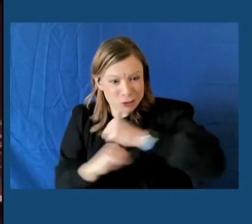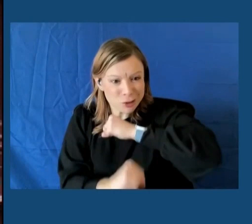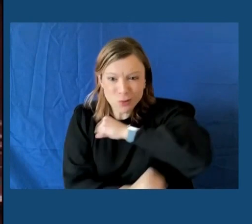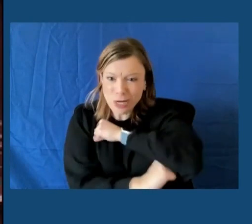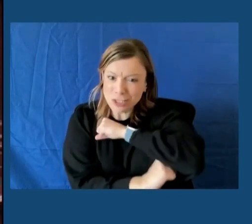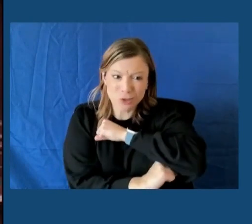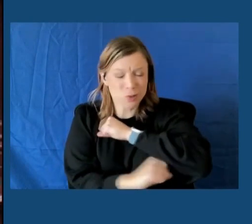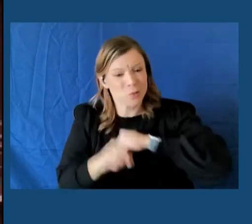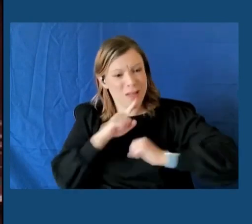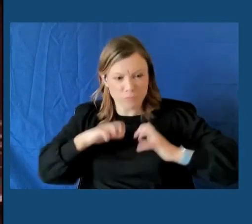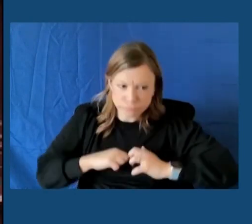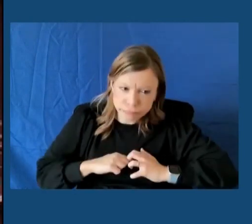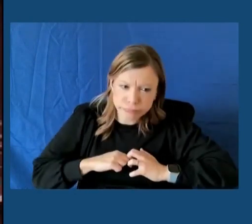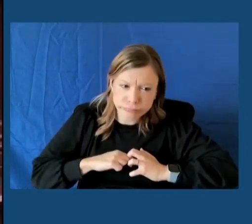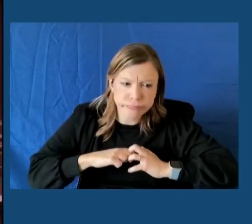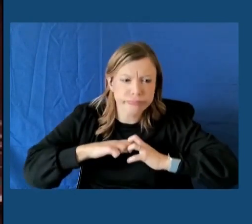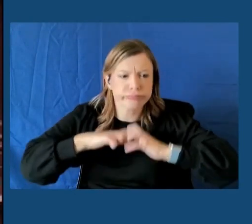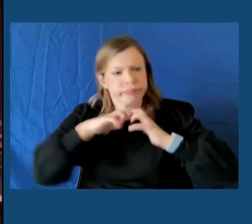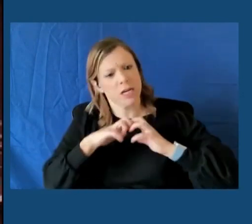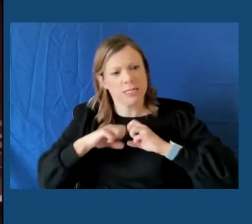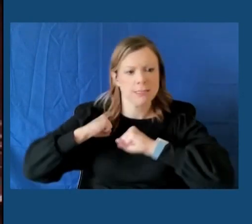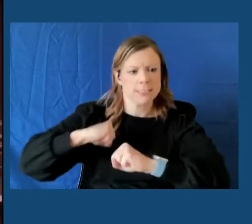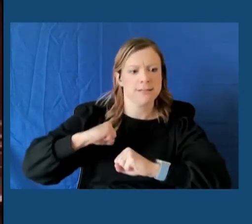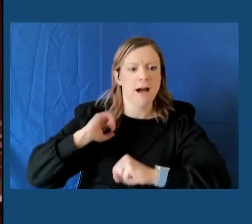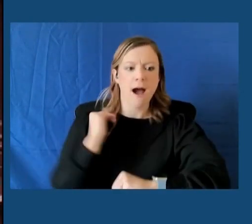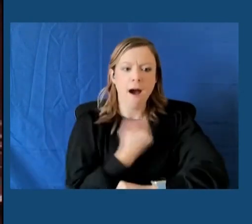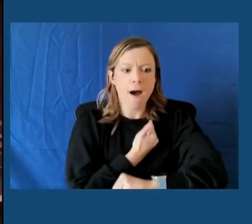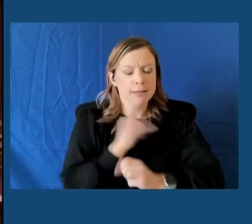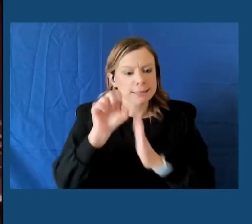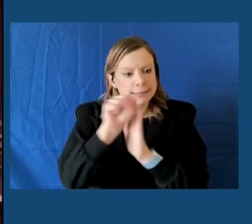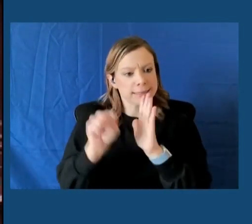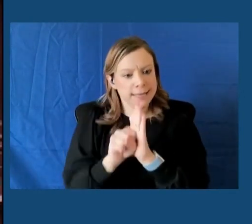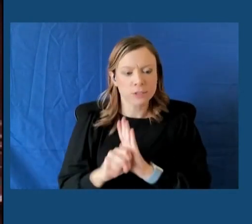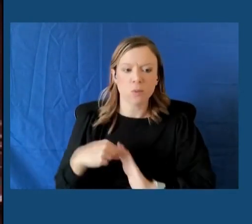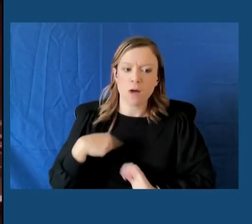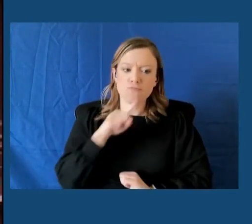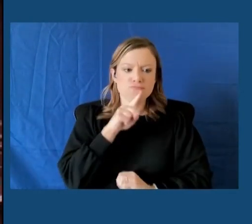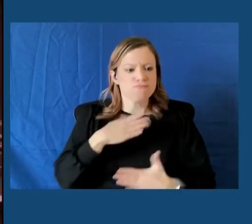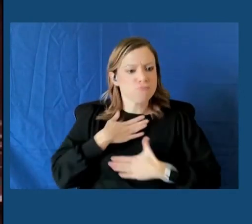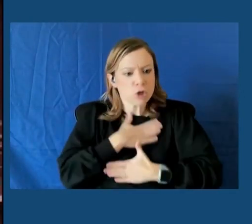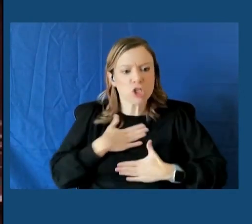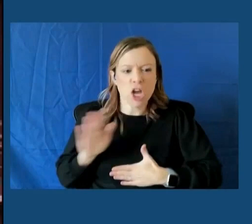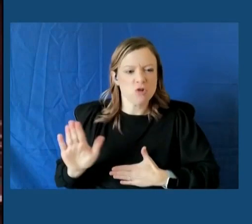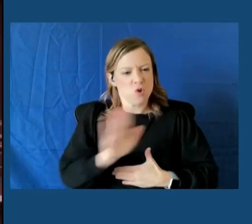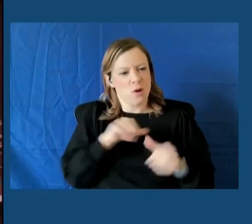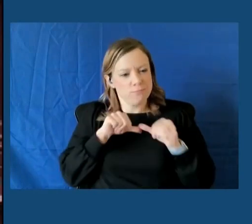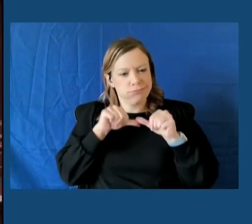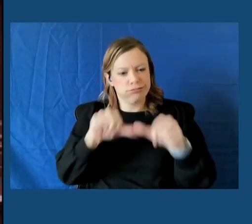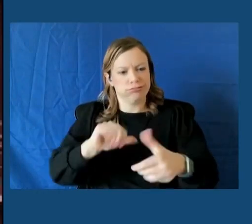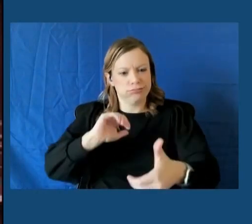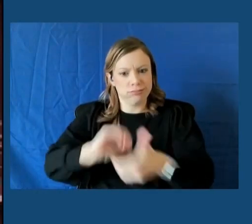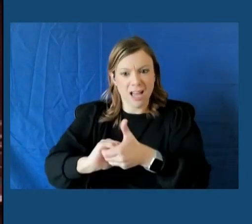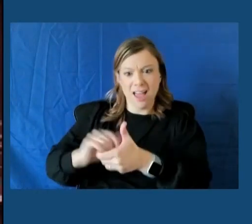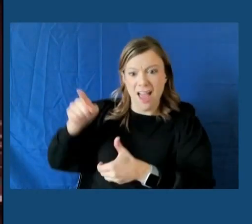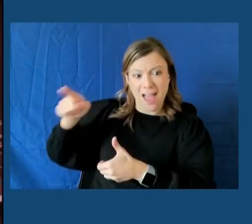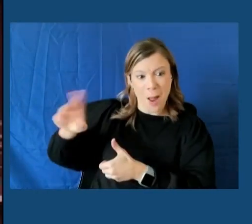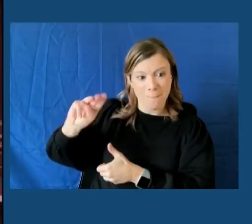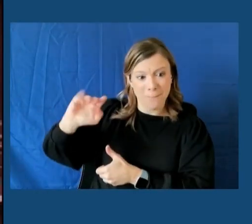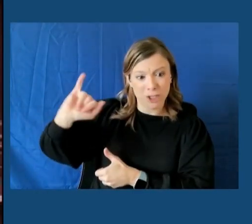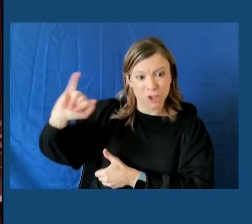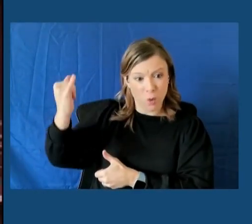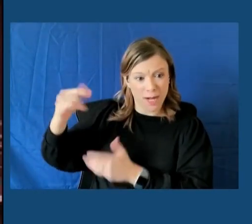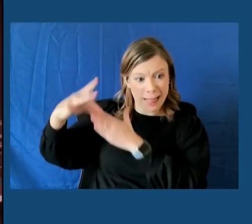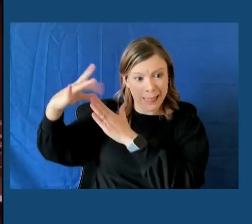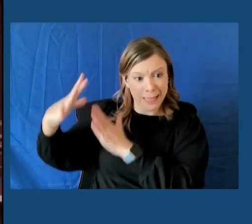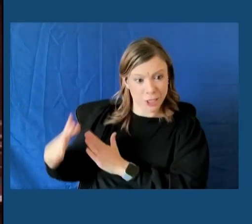grateful for your continued partnership and for the leadership of our Majority Leader, Andrea Stewart Cousins, and Carl Heastie, our